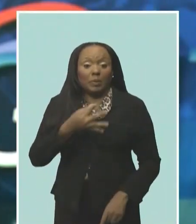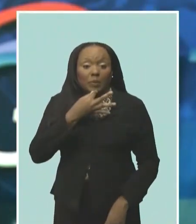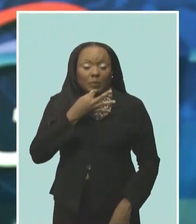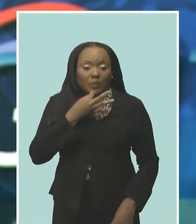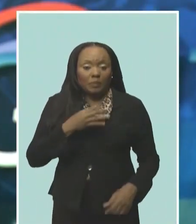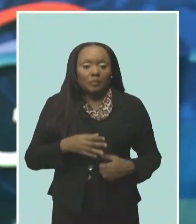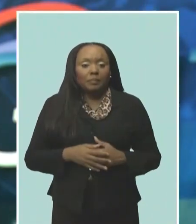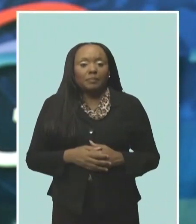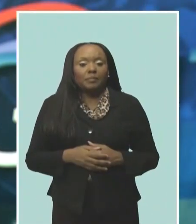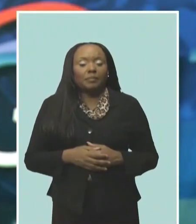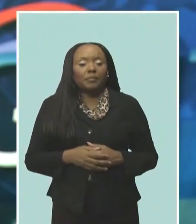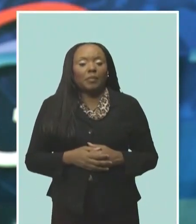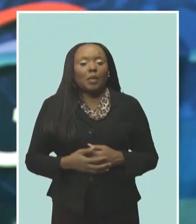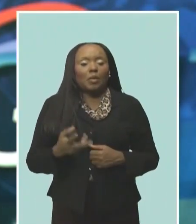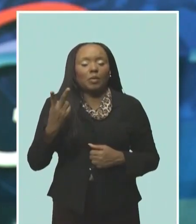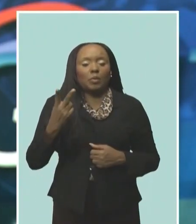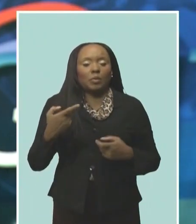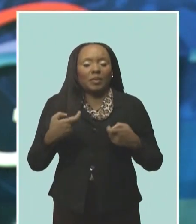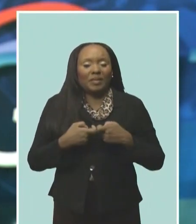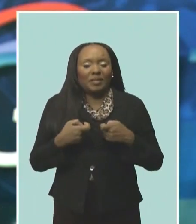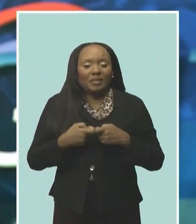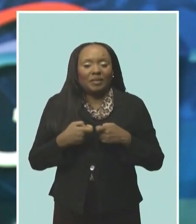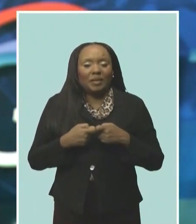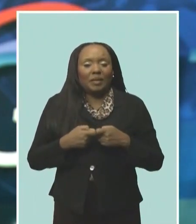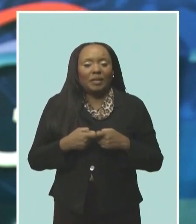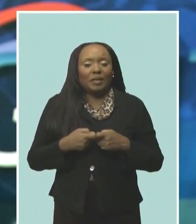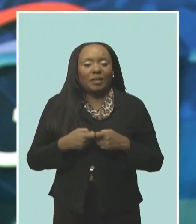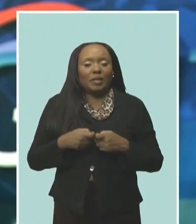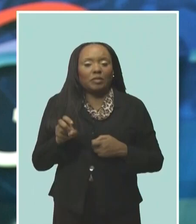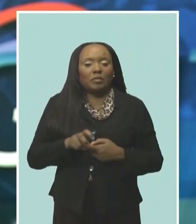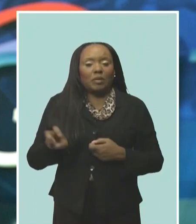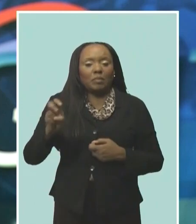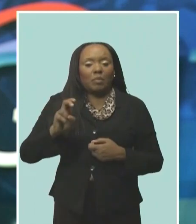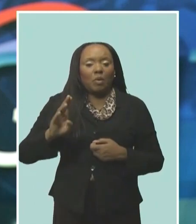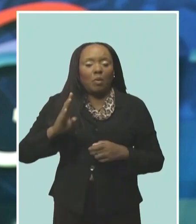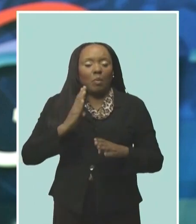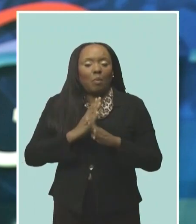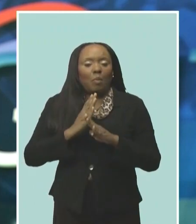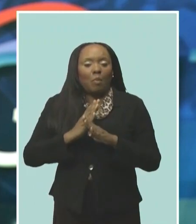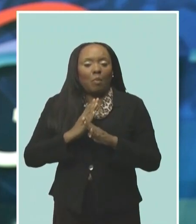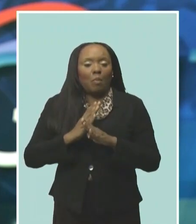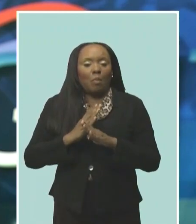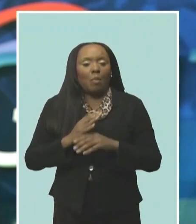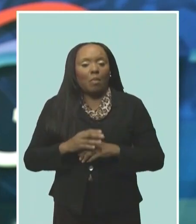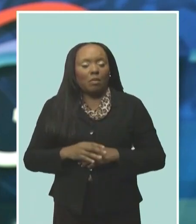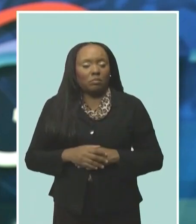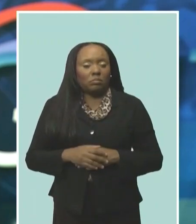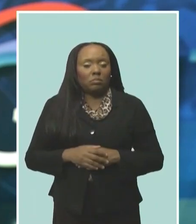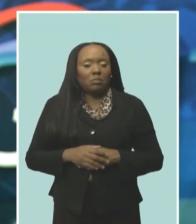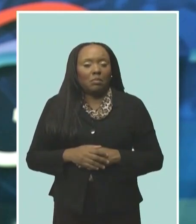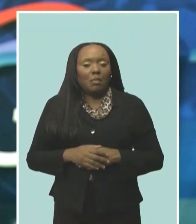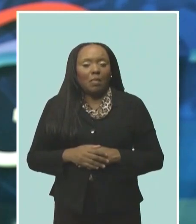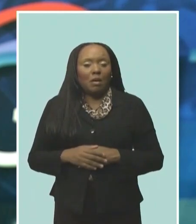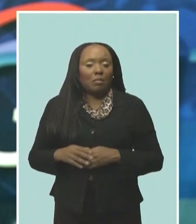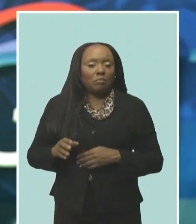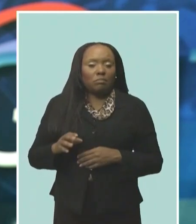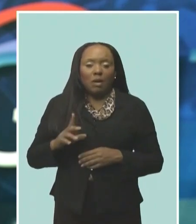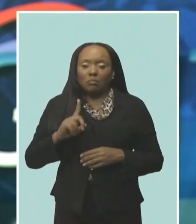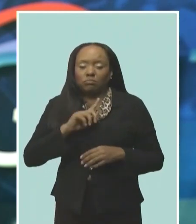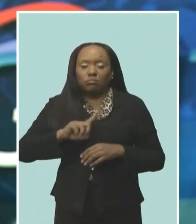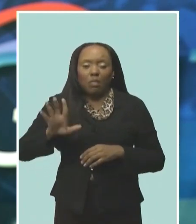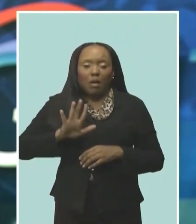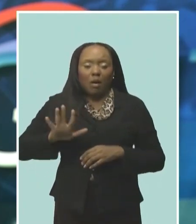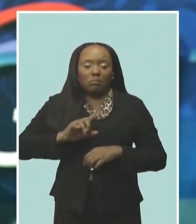A collision involving 2 electric transport board buses around 9 this morning resulted in 61 injured people